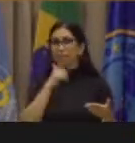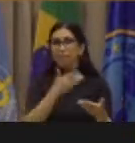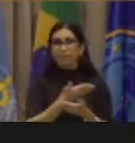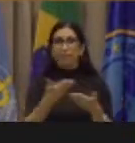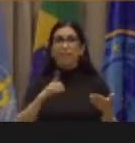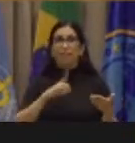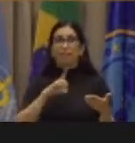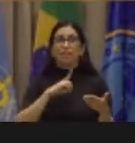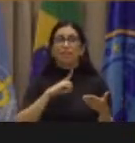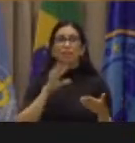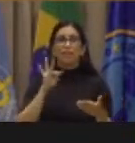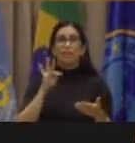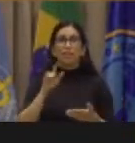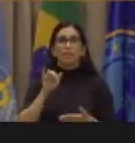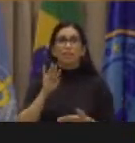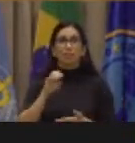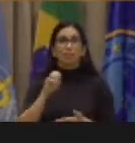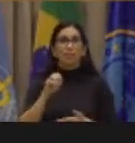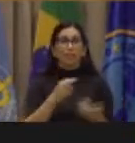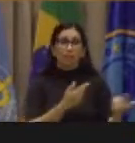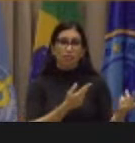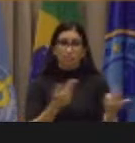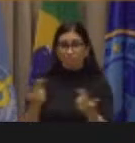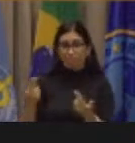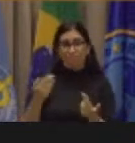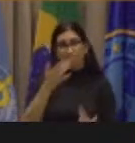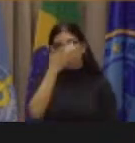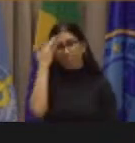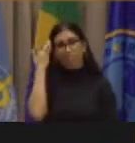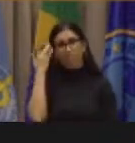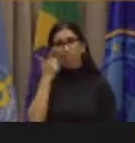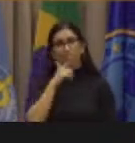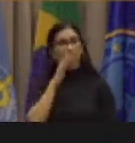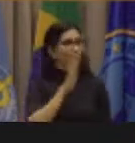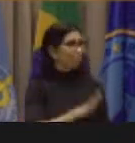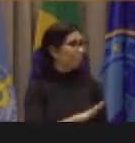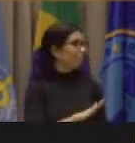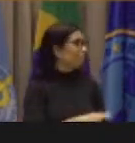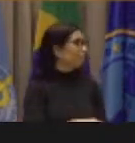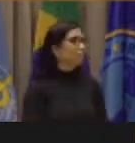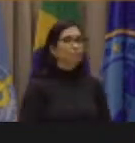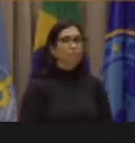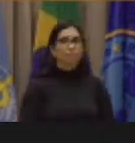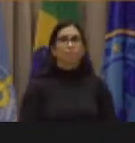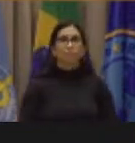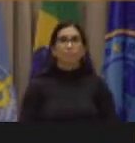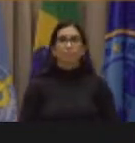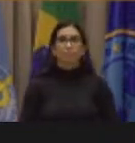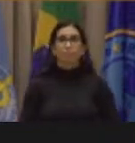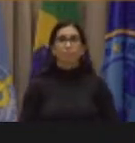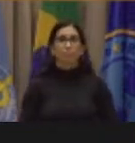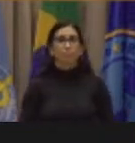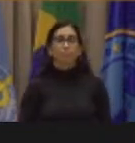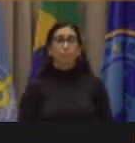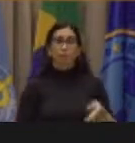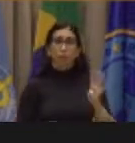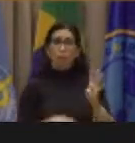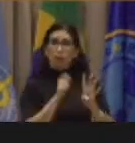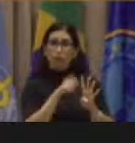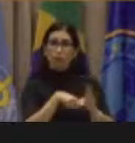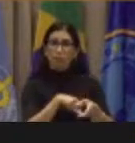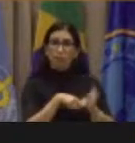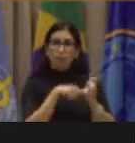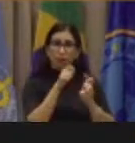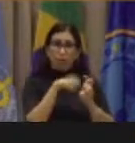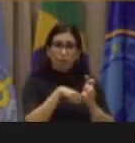retain talent is really hard. People did not stay. The turnover was very big. After